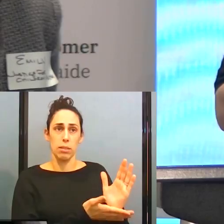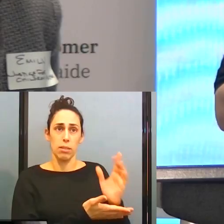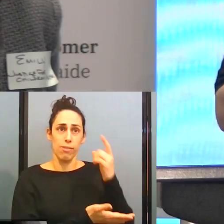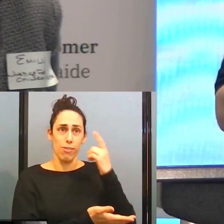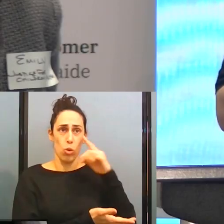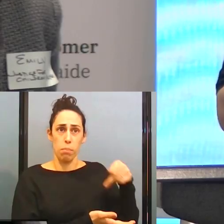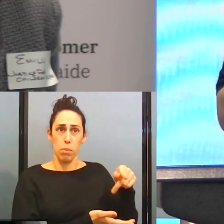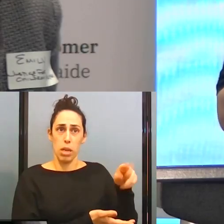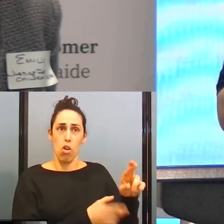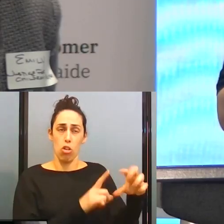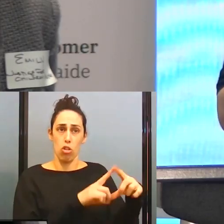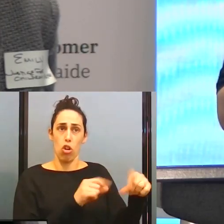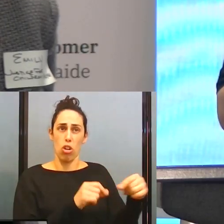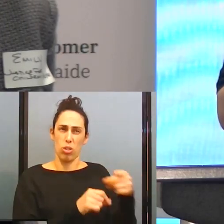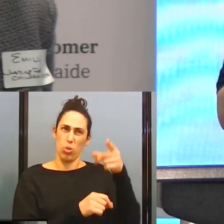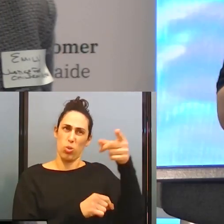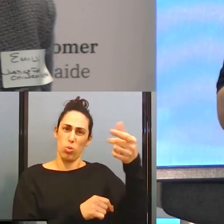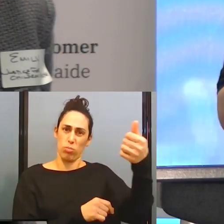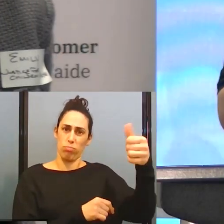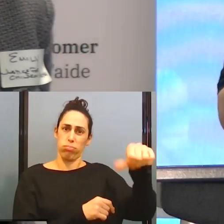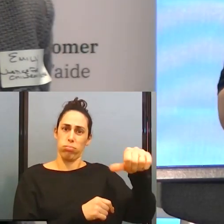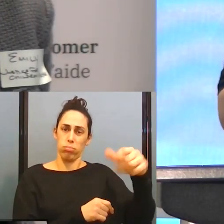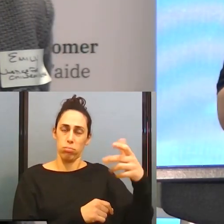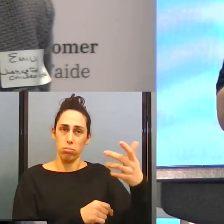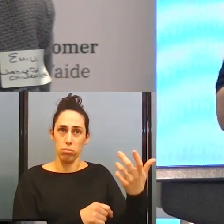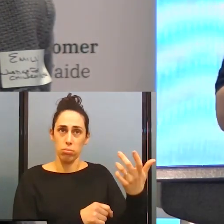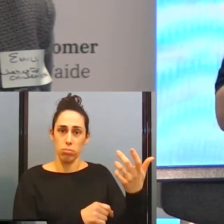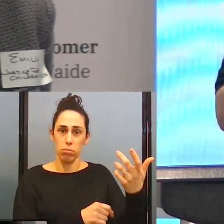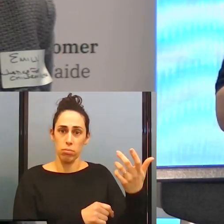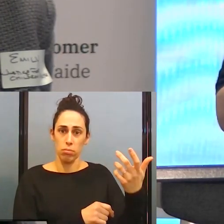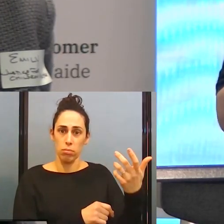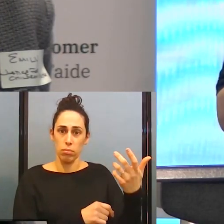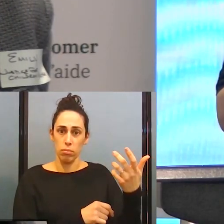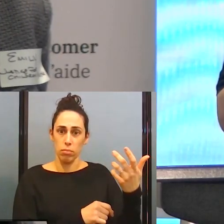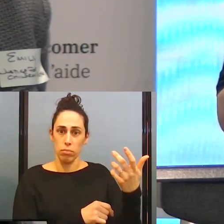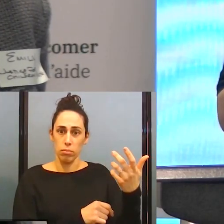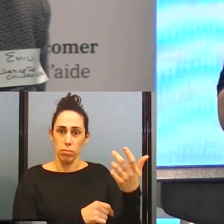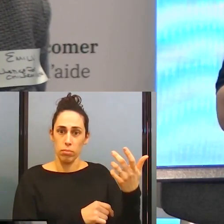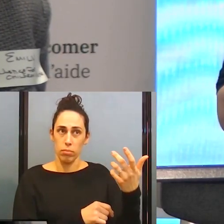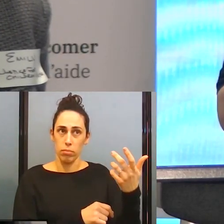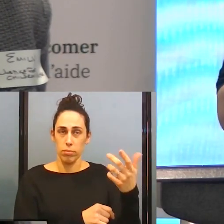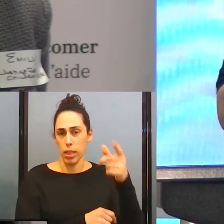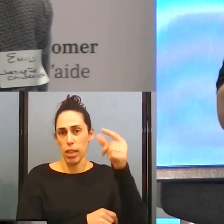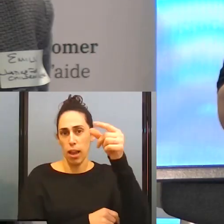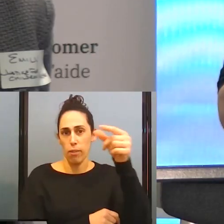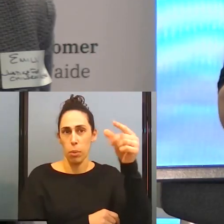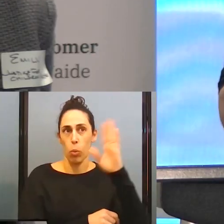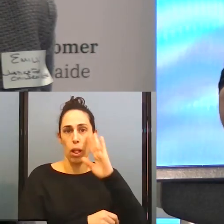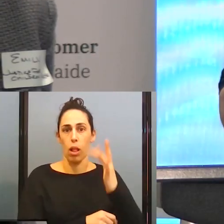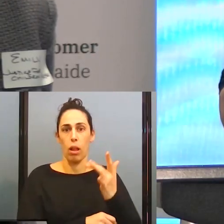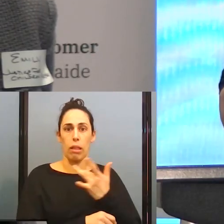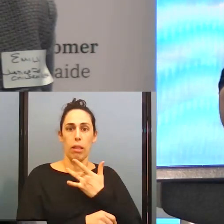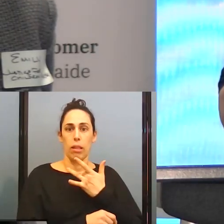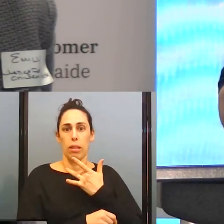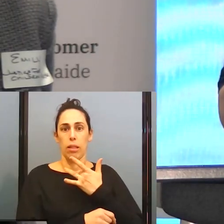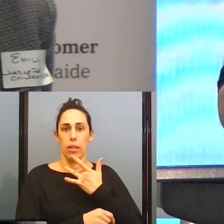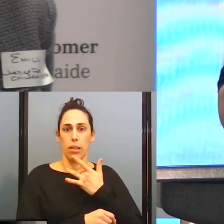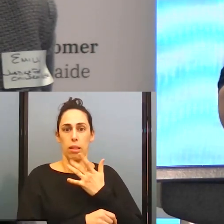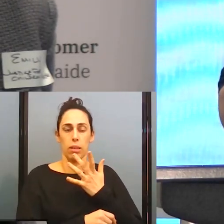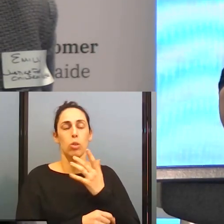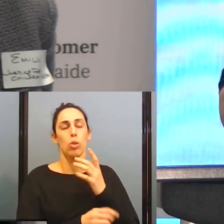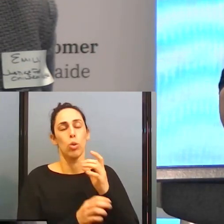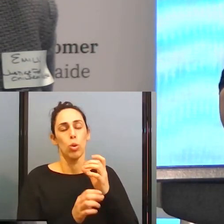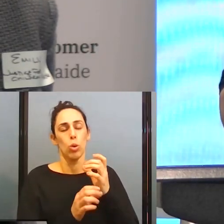card, and I suspect the government doesn't actually want to litigate that. So that would sort of be